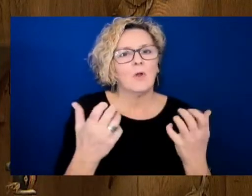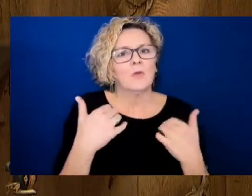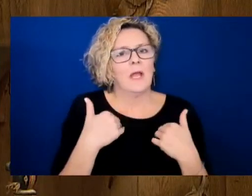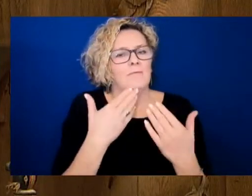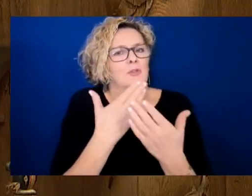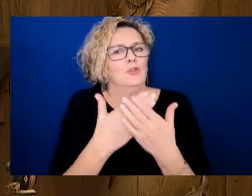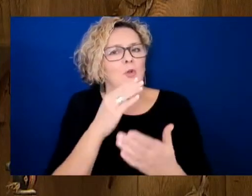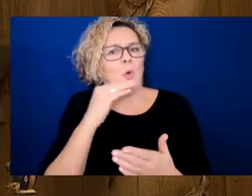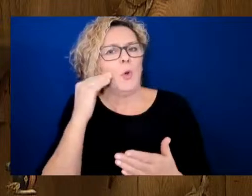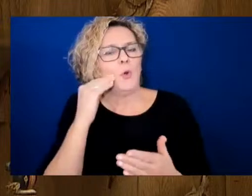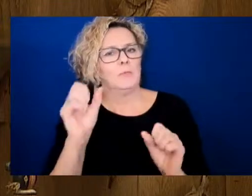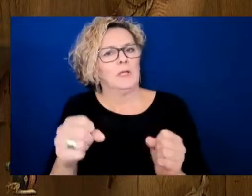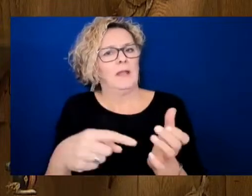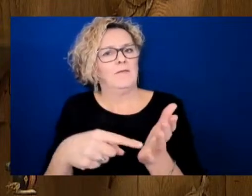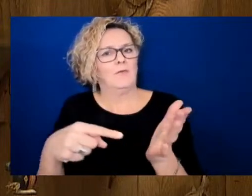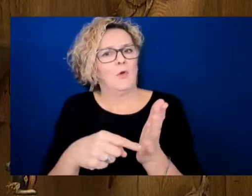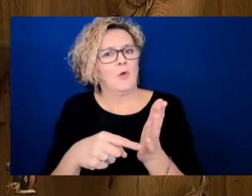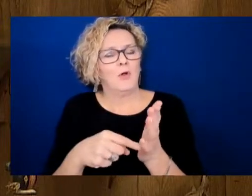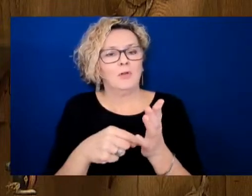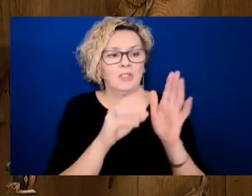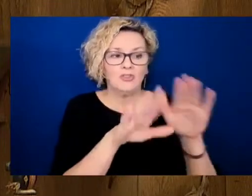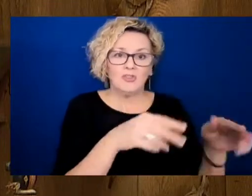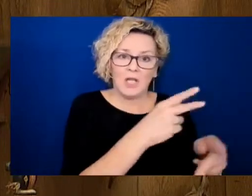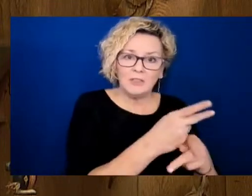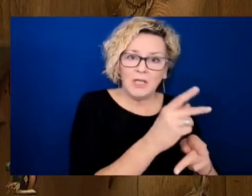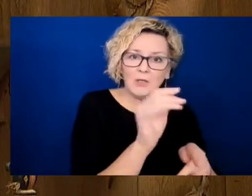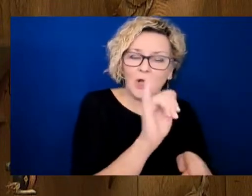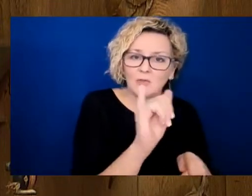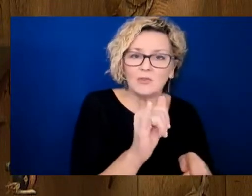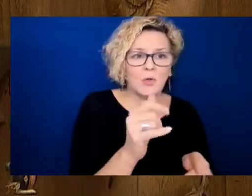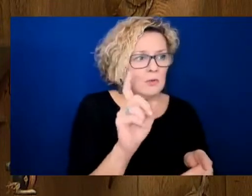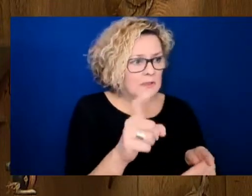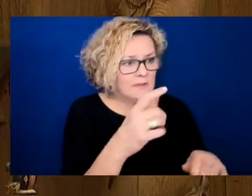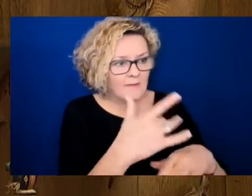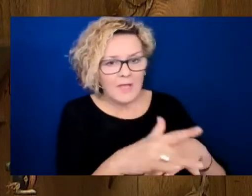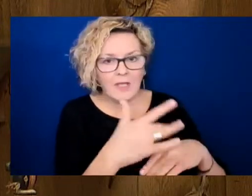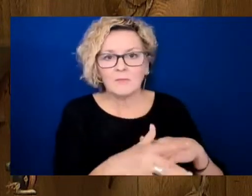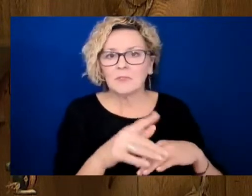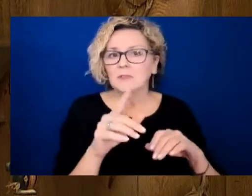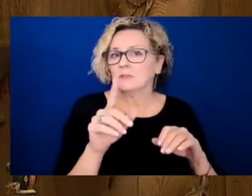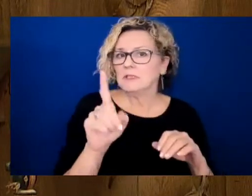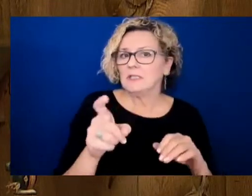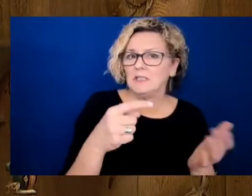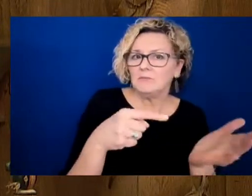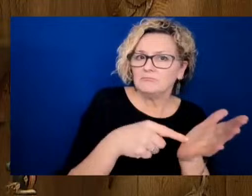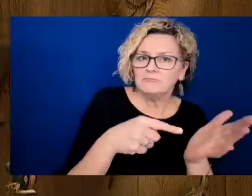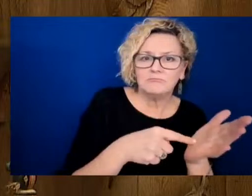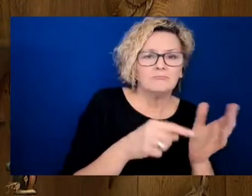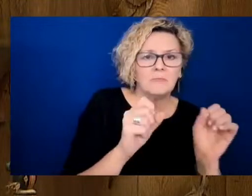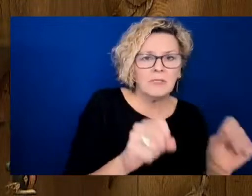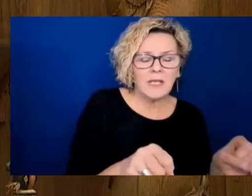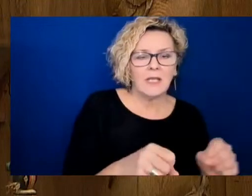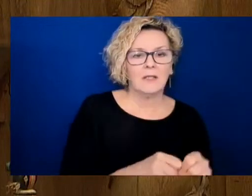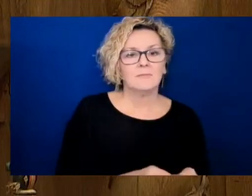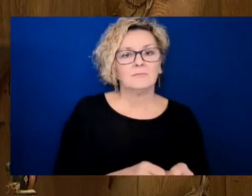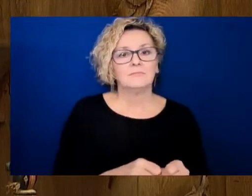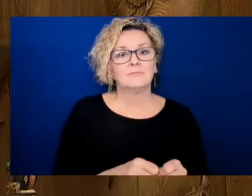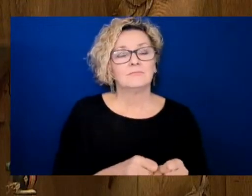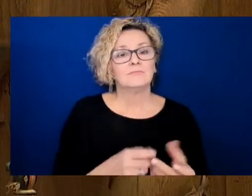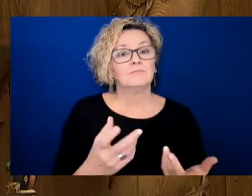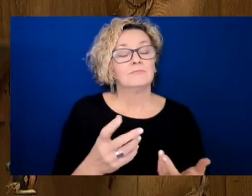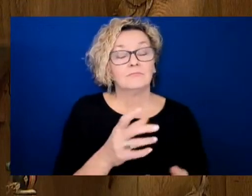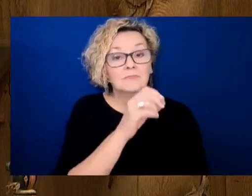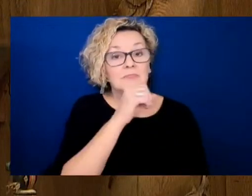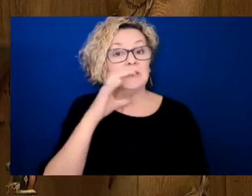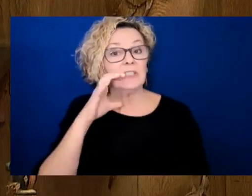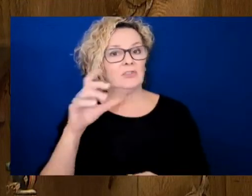and that childcare is available and affordable. Seniors want to know that after a lifetime of hard work, they will be cared